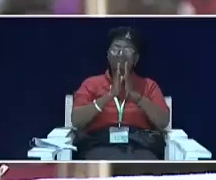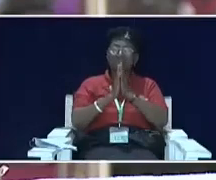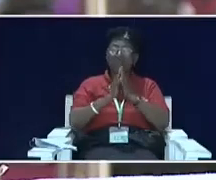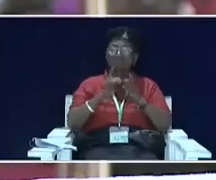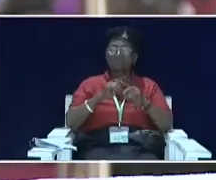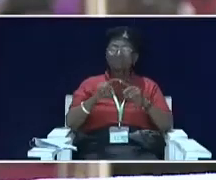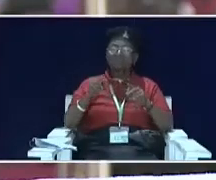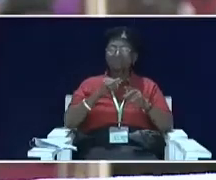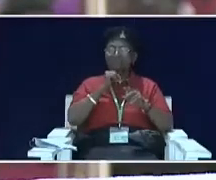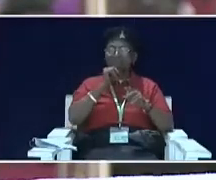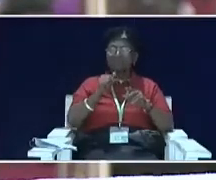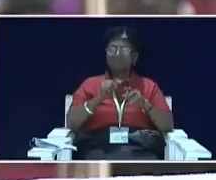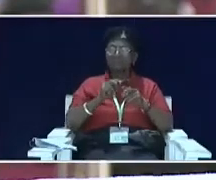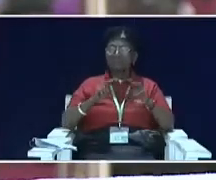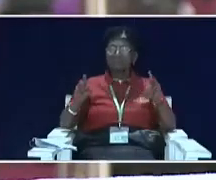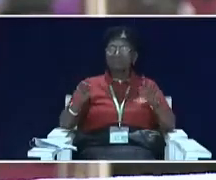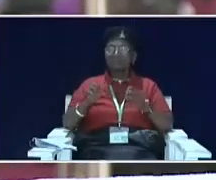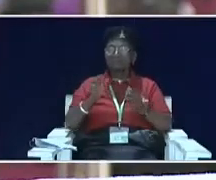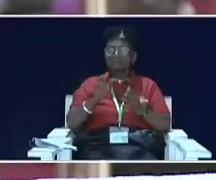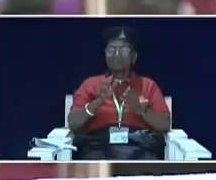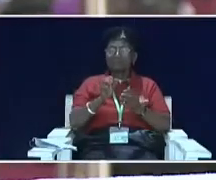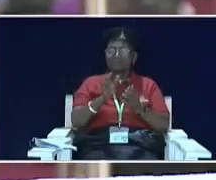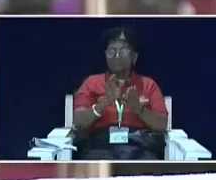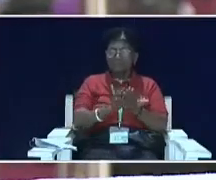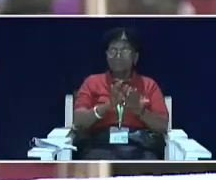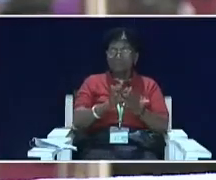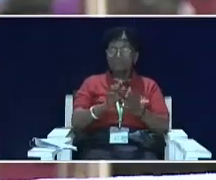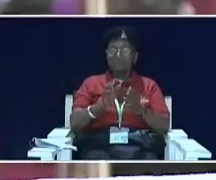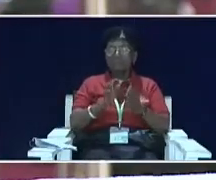We have plenty of time.